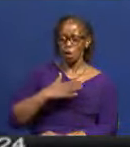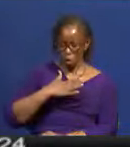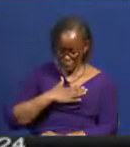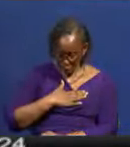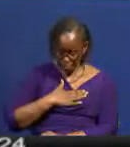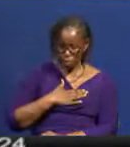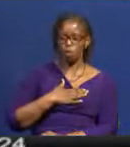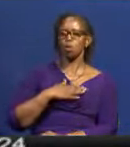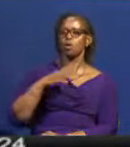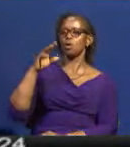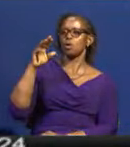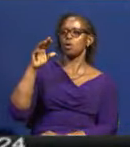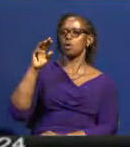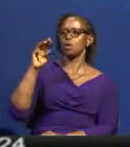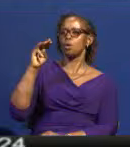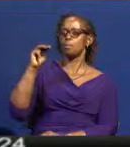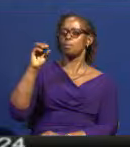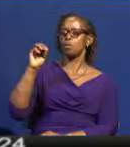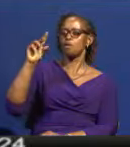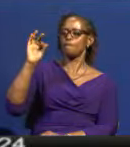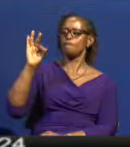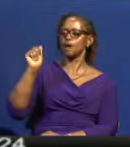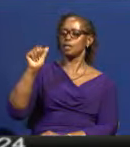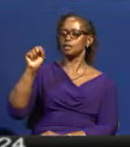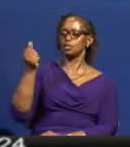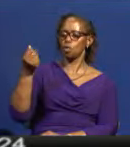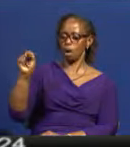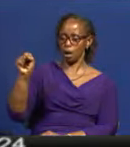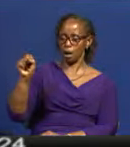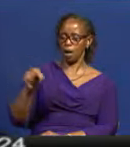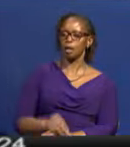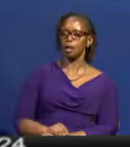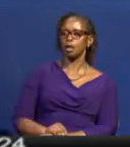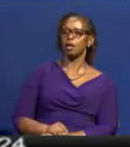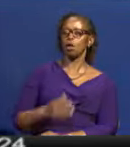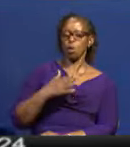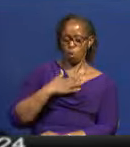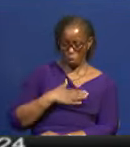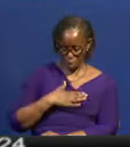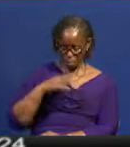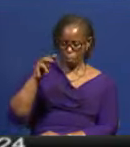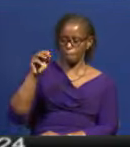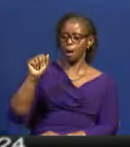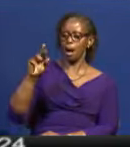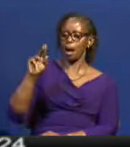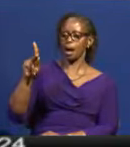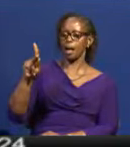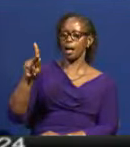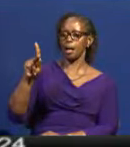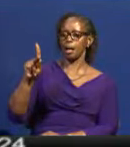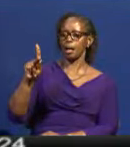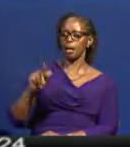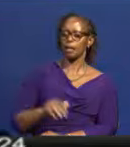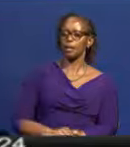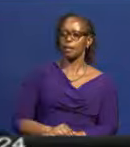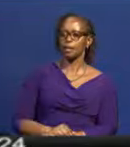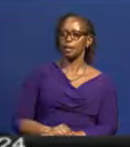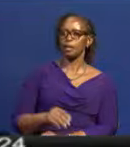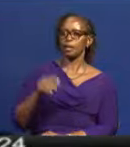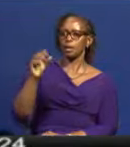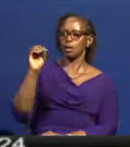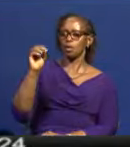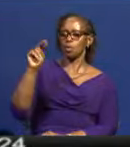Honorable Molfason Barongo. Mark Ogola Nyamita.